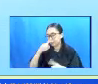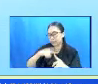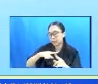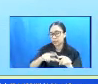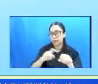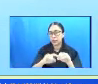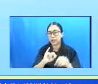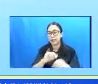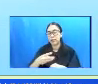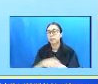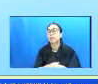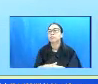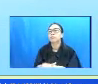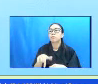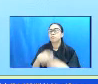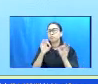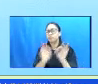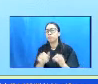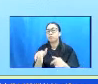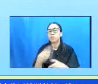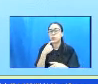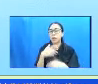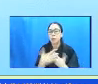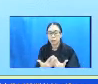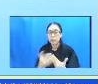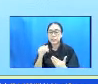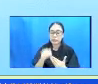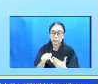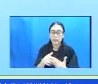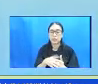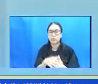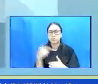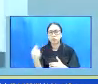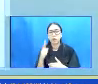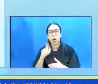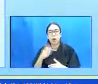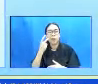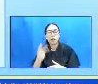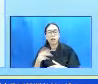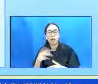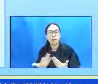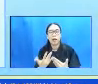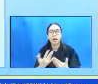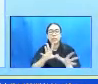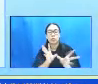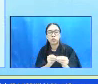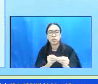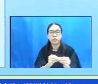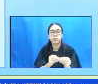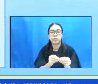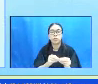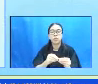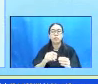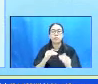related to question how can connection between inclusiveness at different governance level be made, I think we must